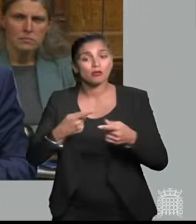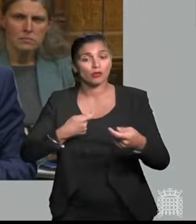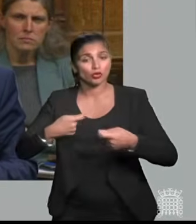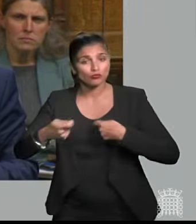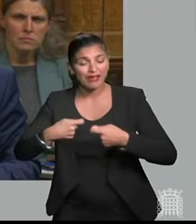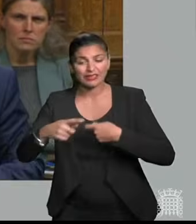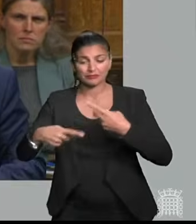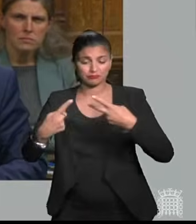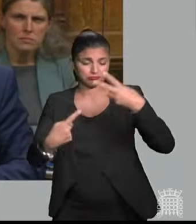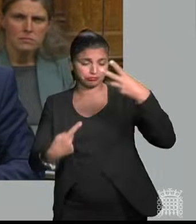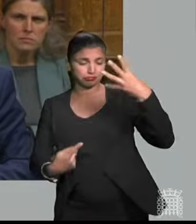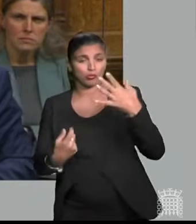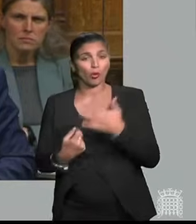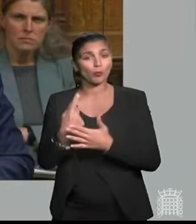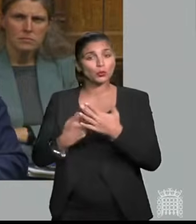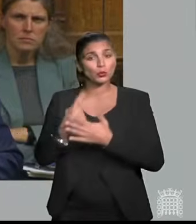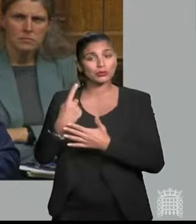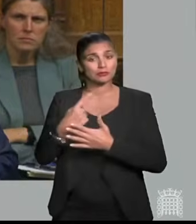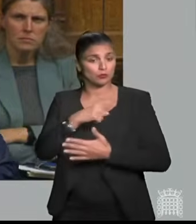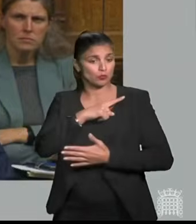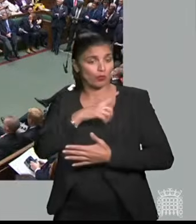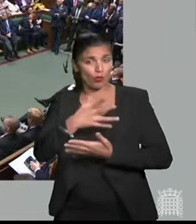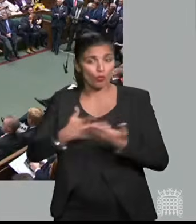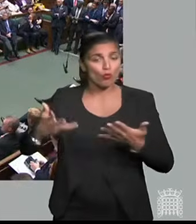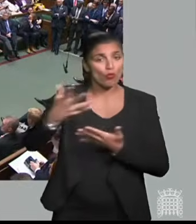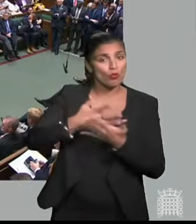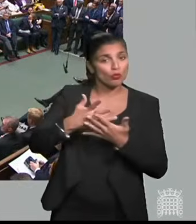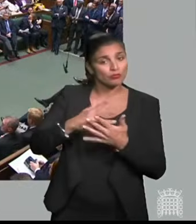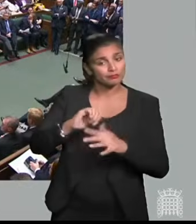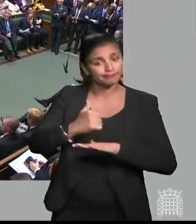other opportunities presented by the Union?